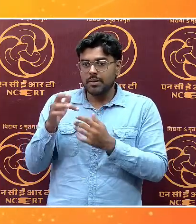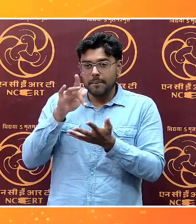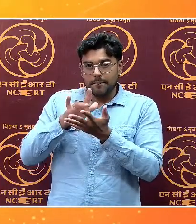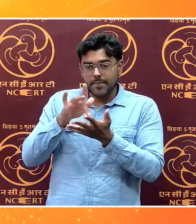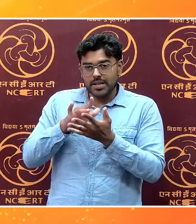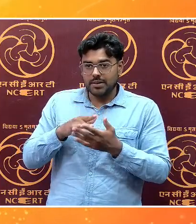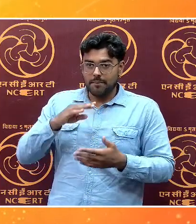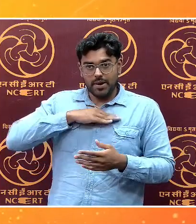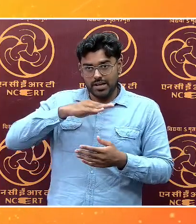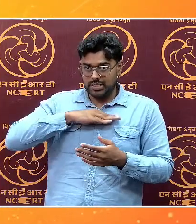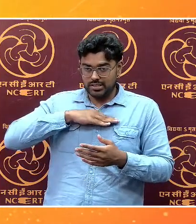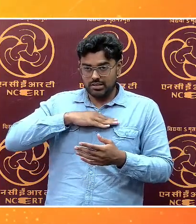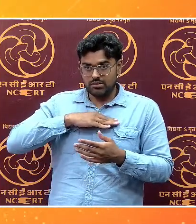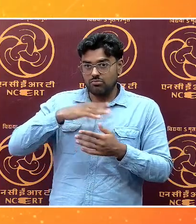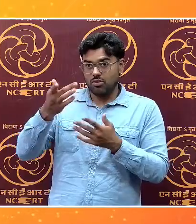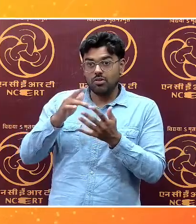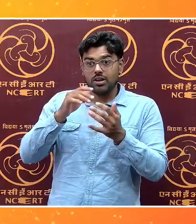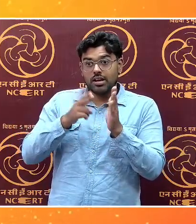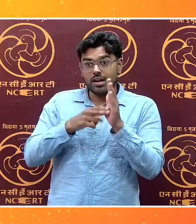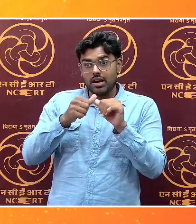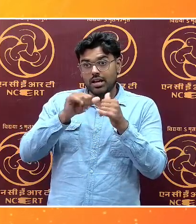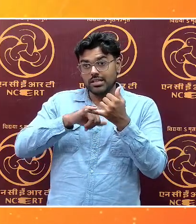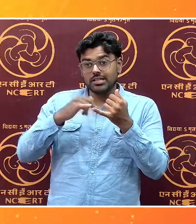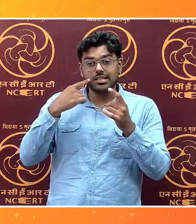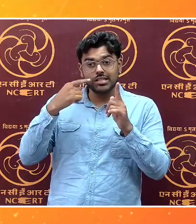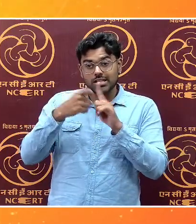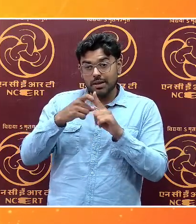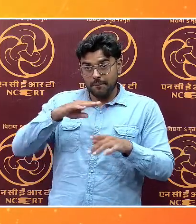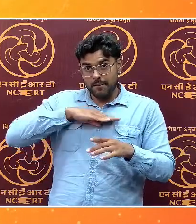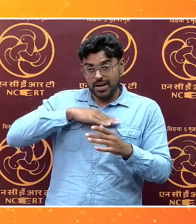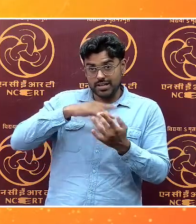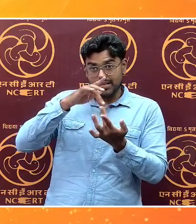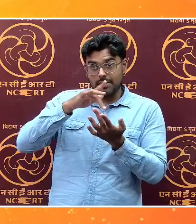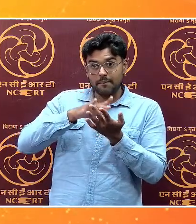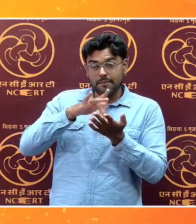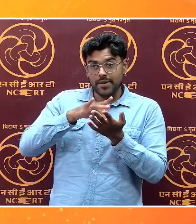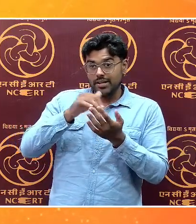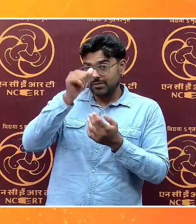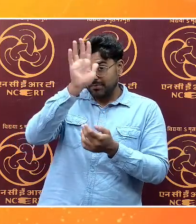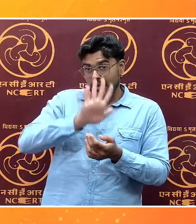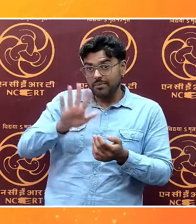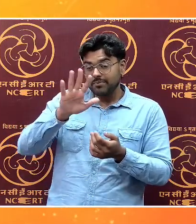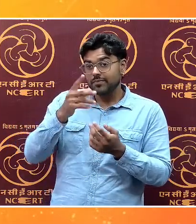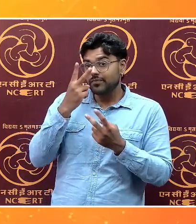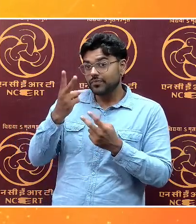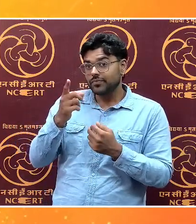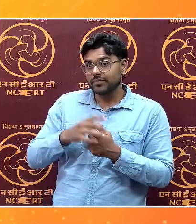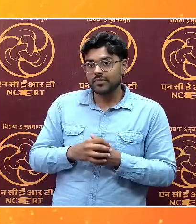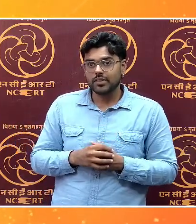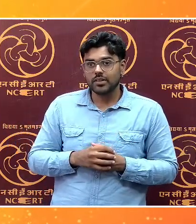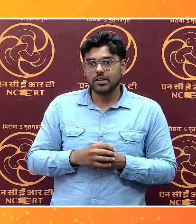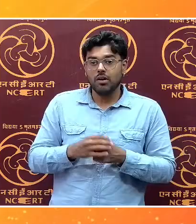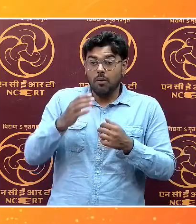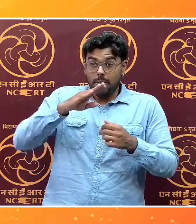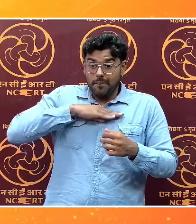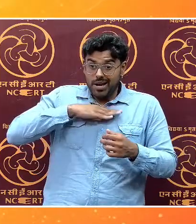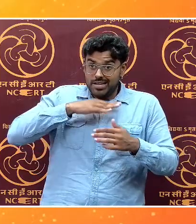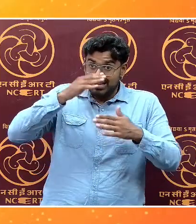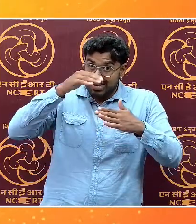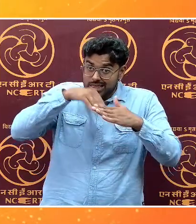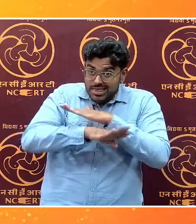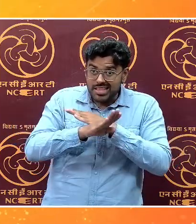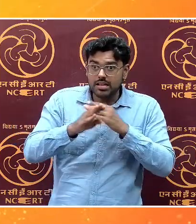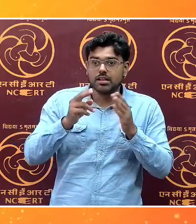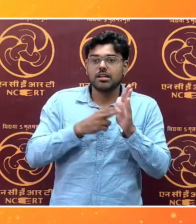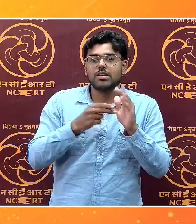of Maharashtra and location of Nasik, the location of Maharashtra in the map of India and location of Nasik in the map of Maharashtra is